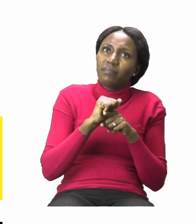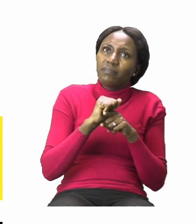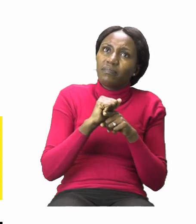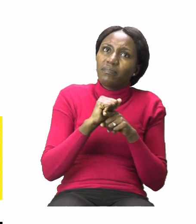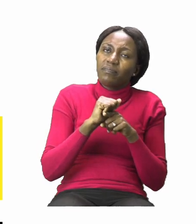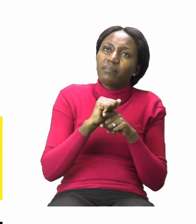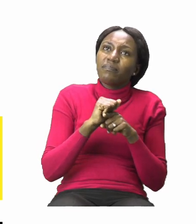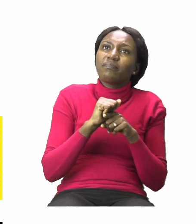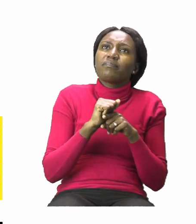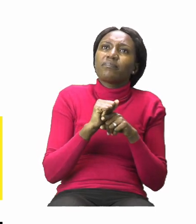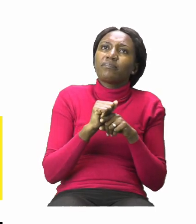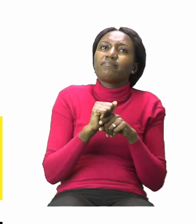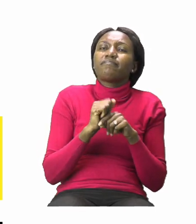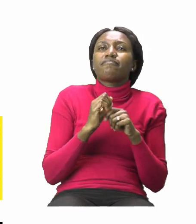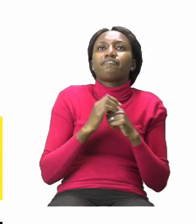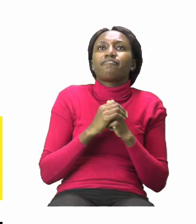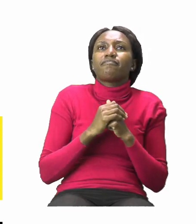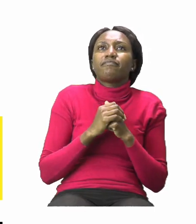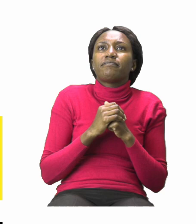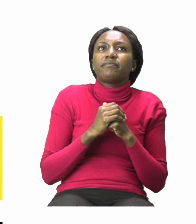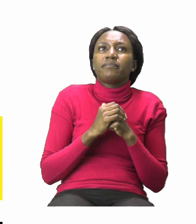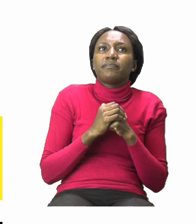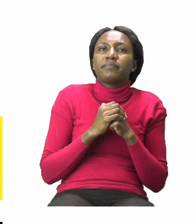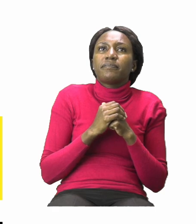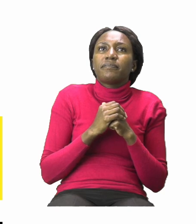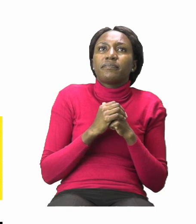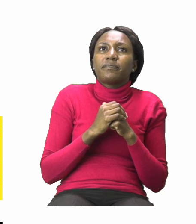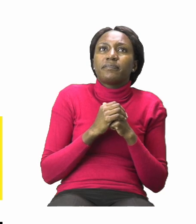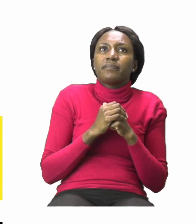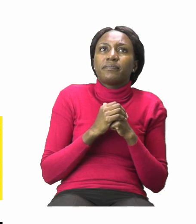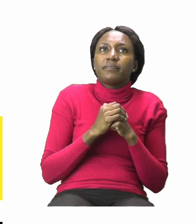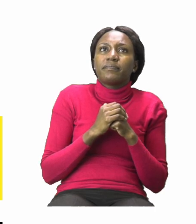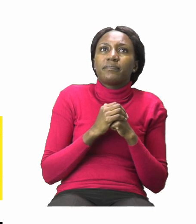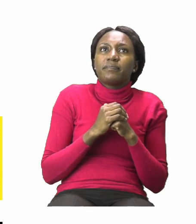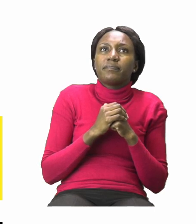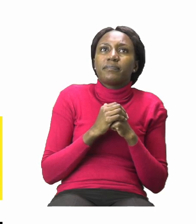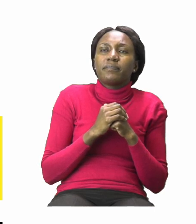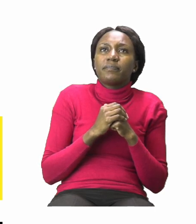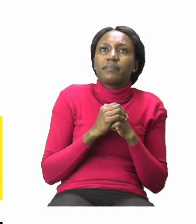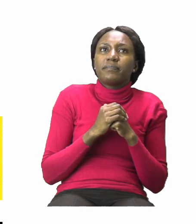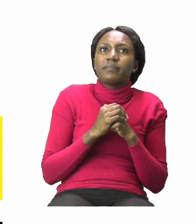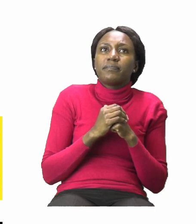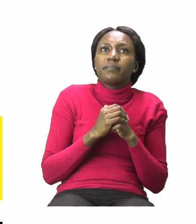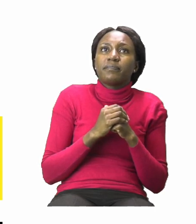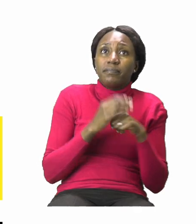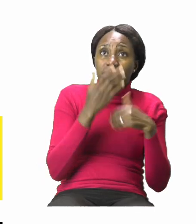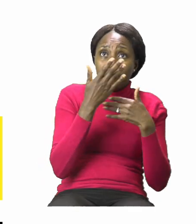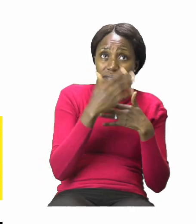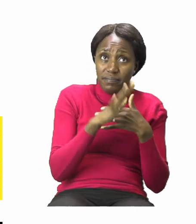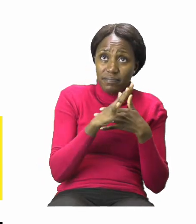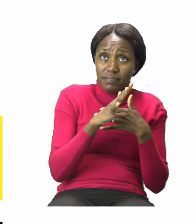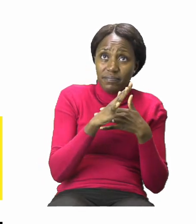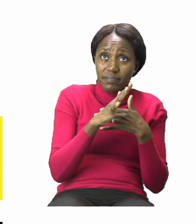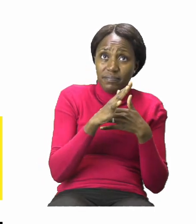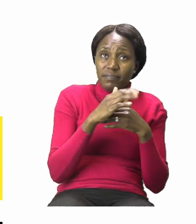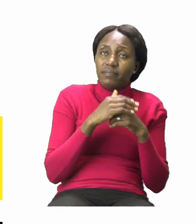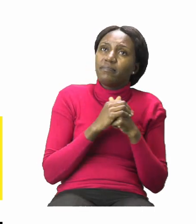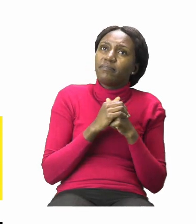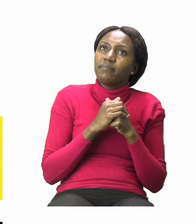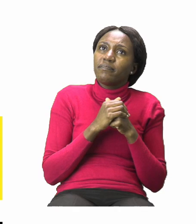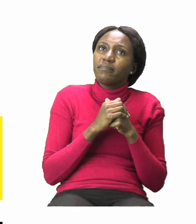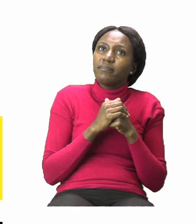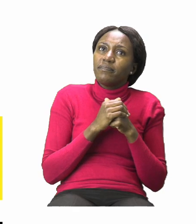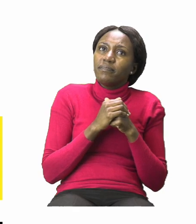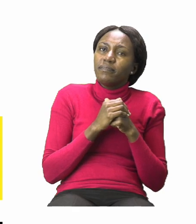your answer is correct. When you're done with your coloring on page 13, you may now move to